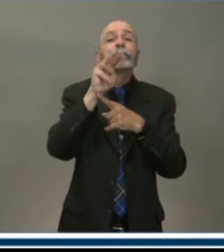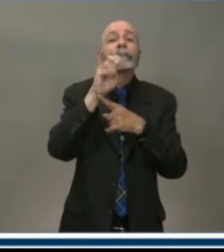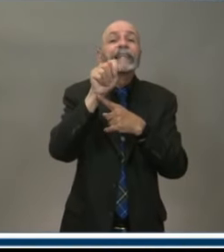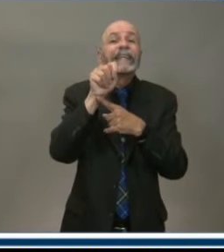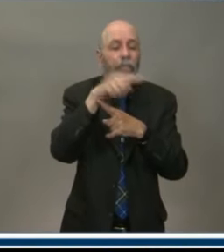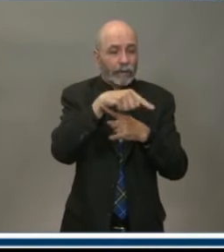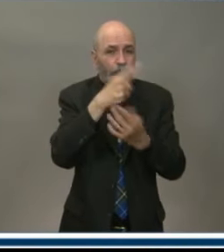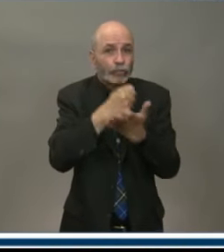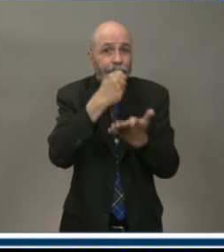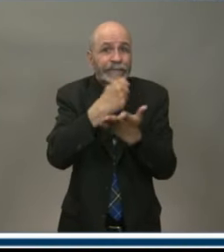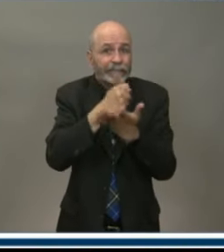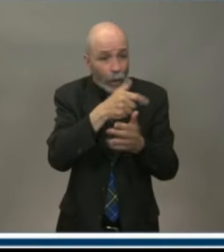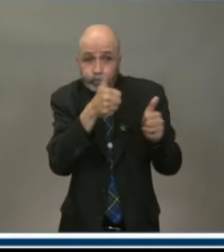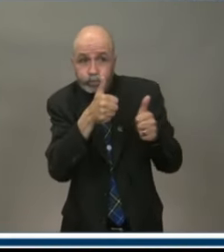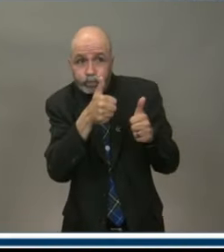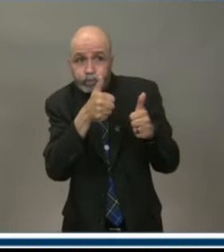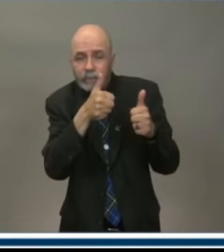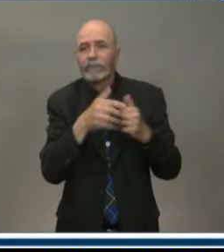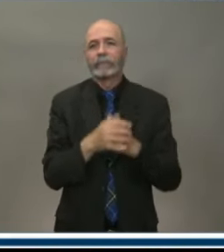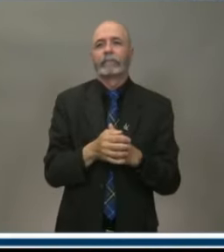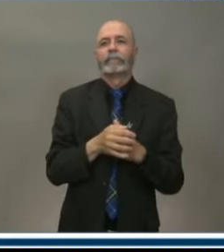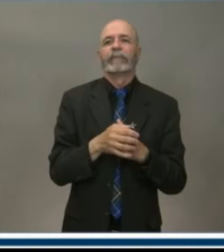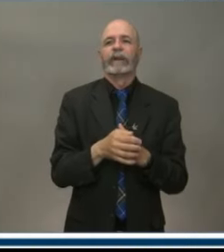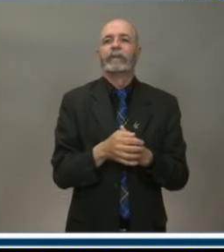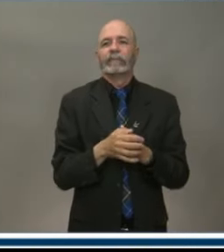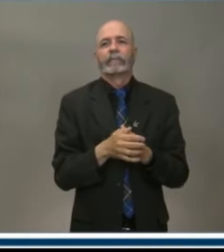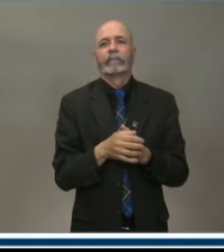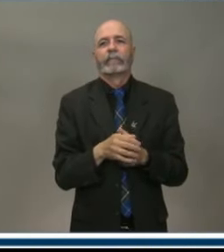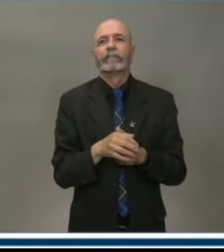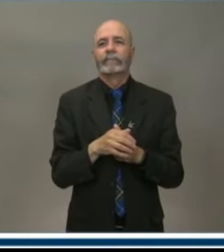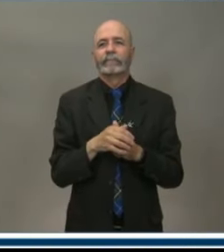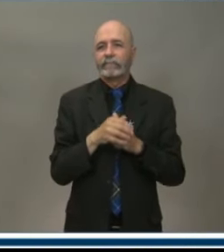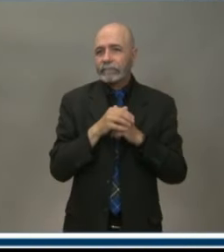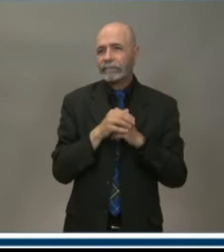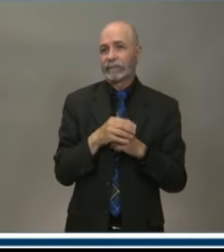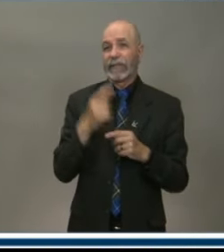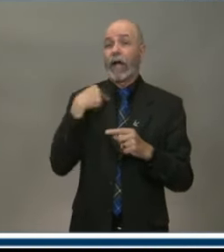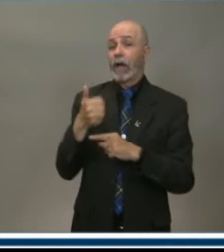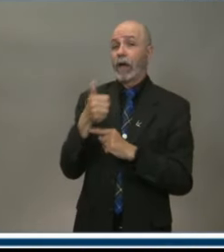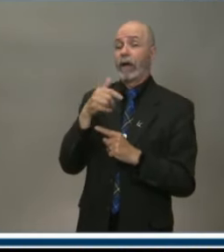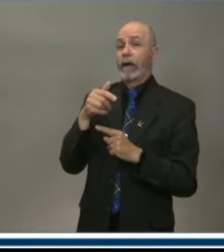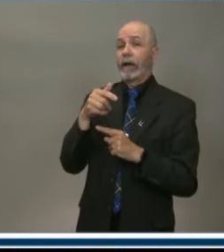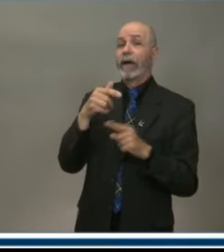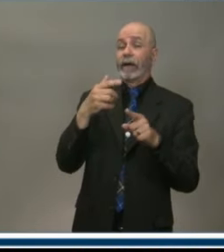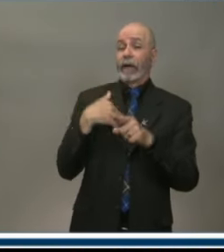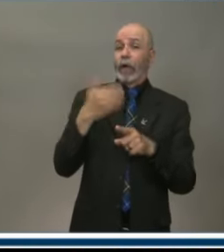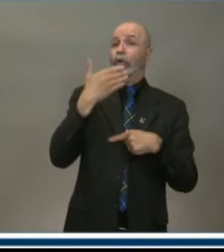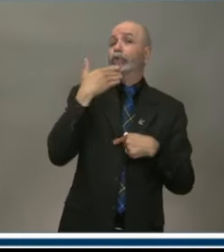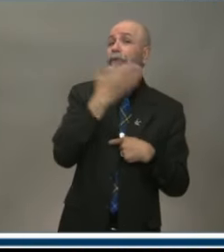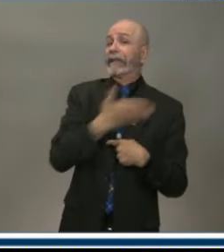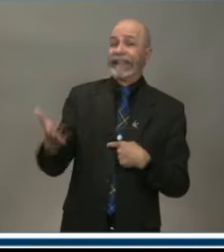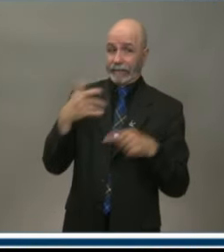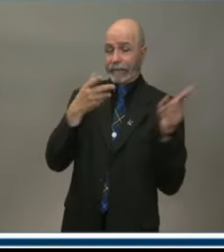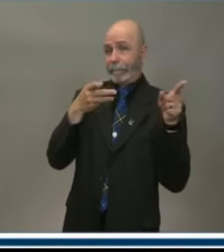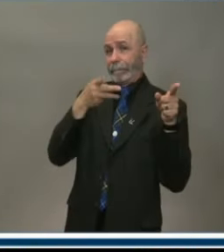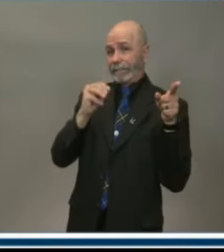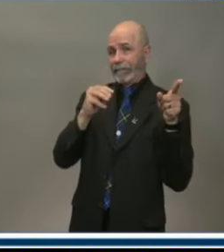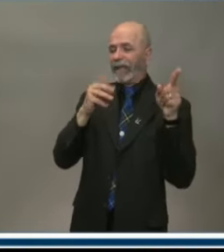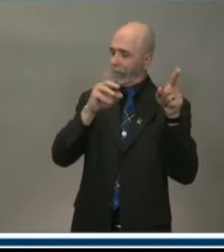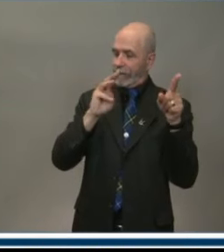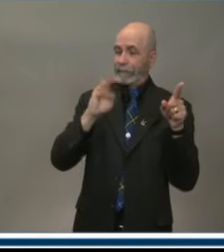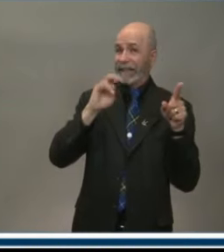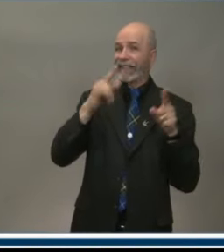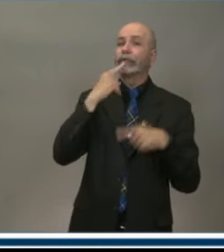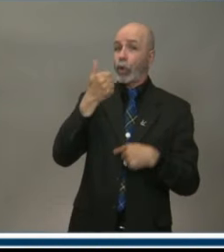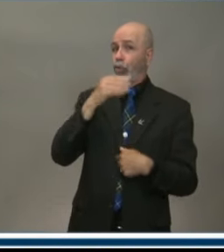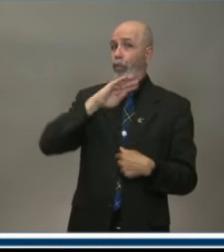glad I don't give you any medical advice? I don't give you political advice, so we're even. We're a good team. That's all the time we have for questions